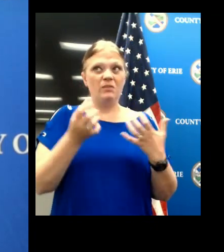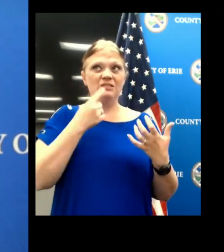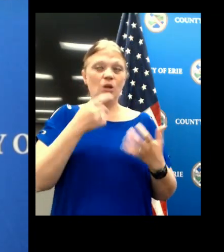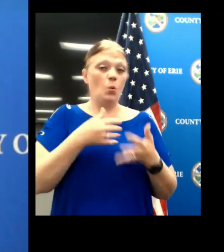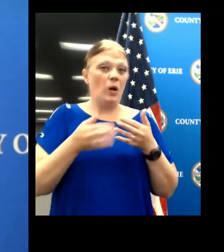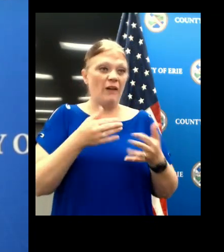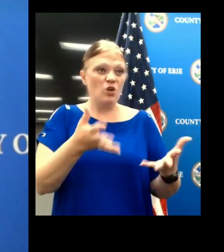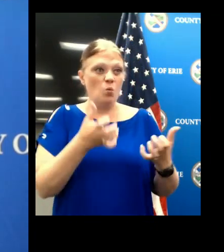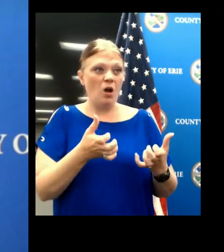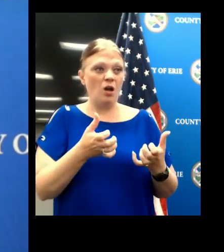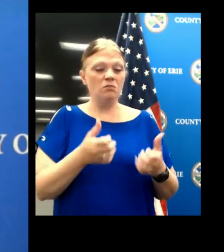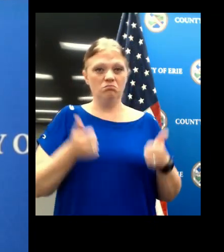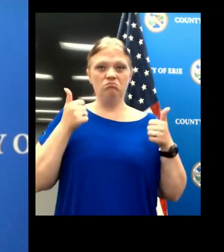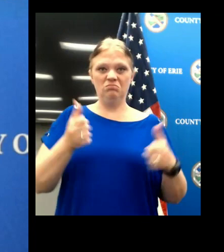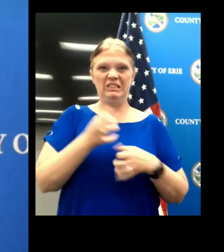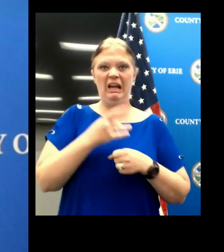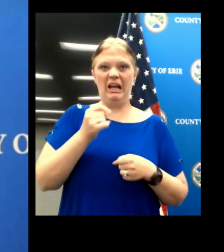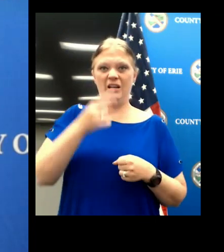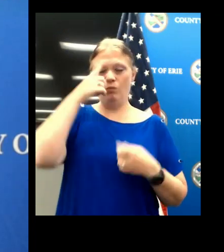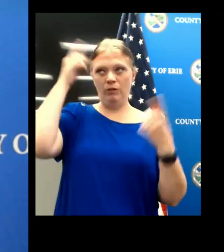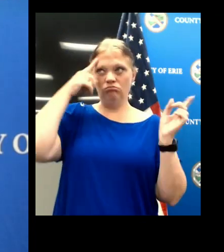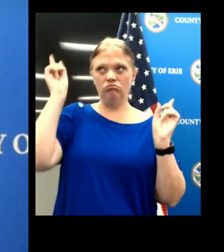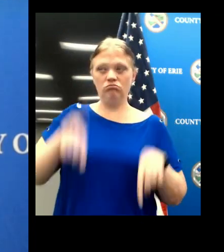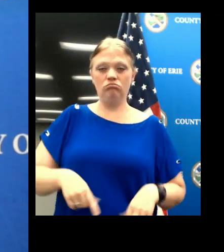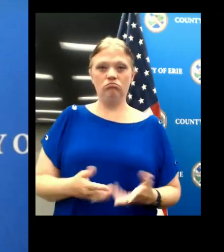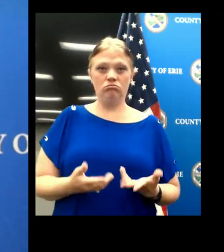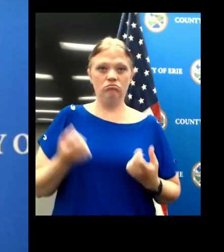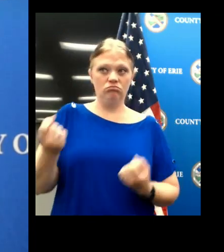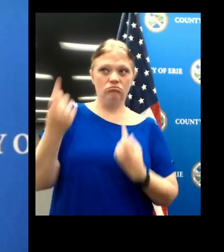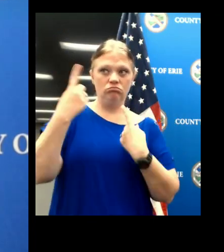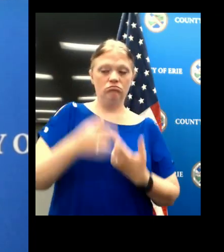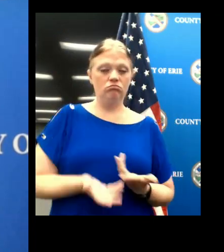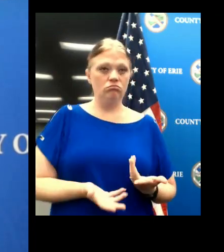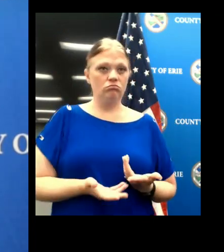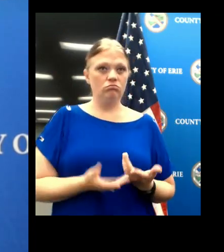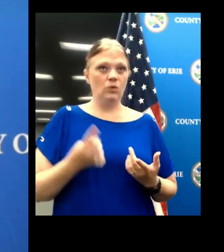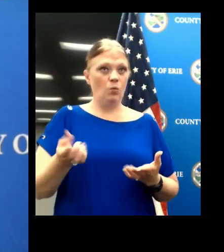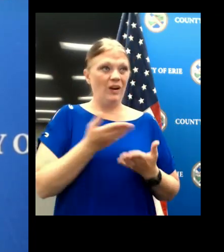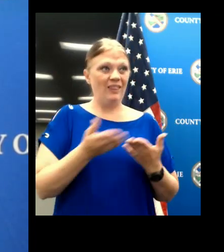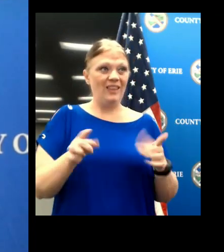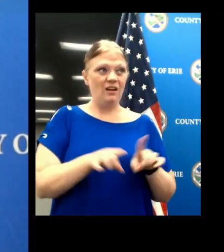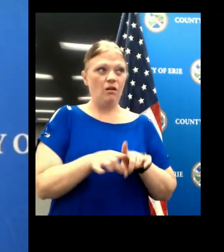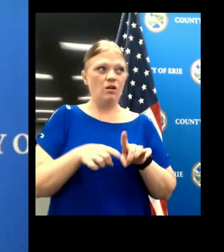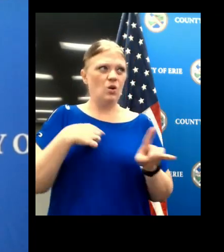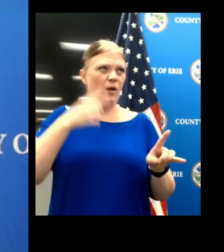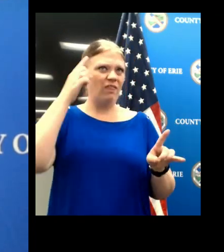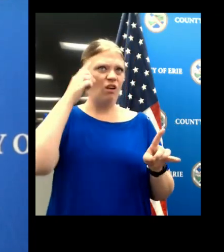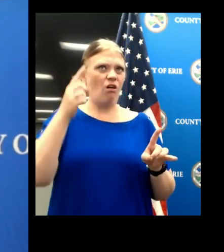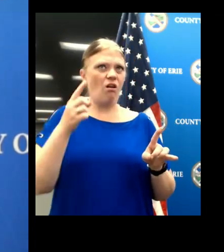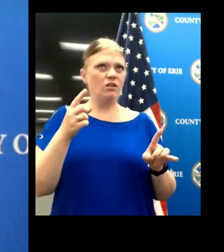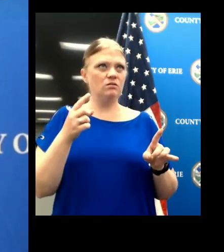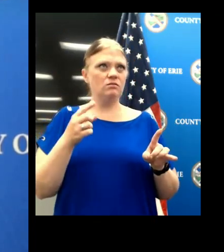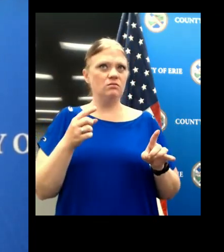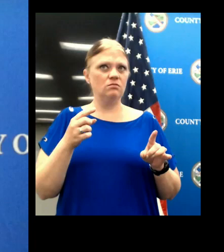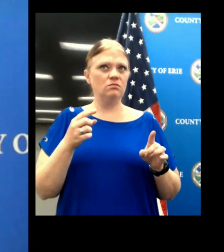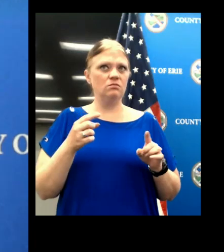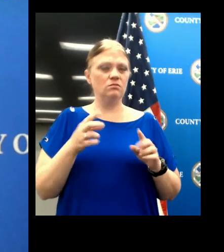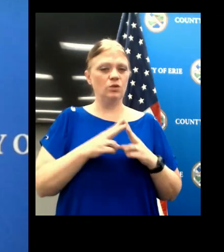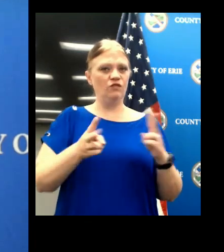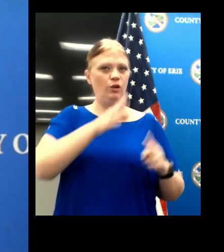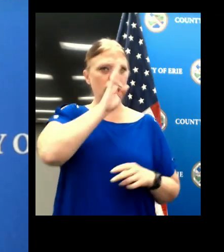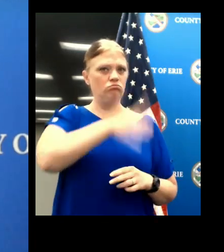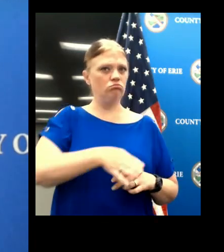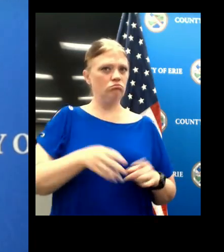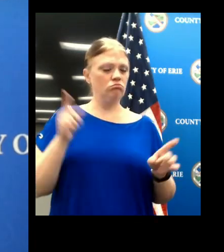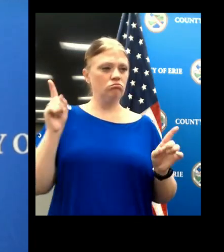you got, because we're on the same page with this. And the one thing that also I thought was very forthcoming from them is